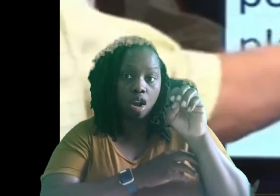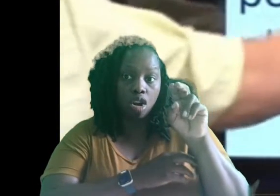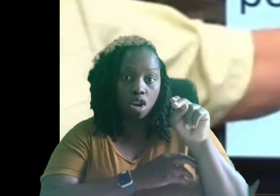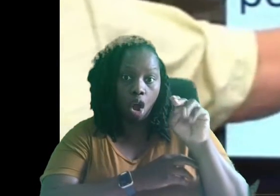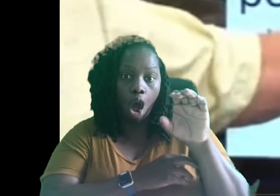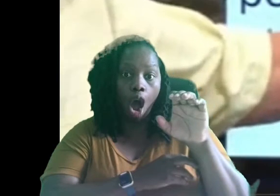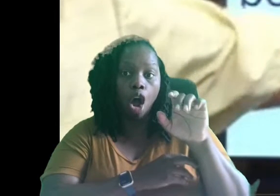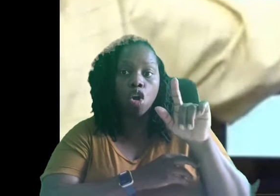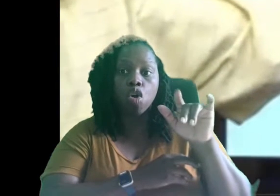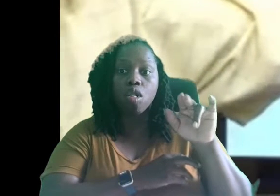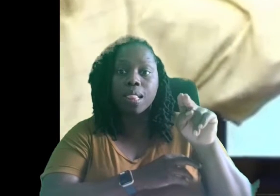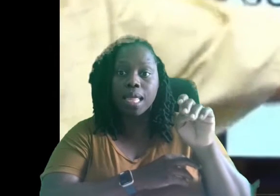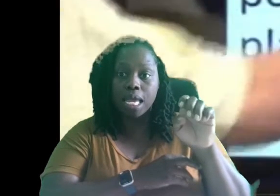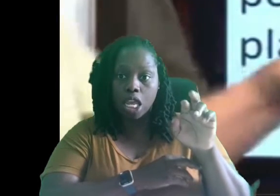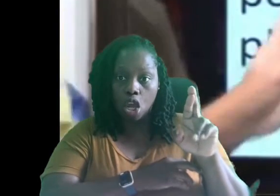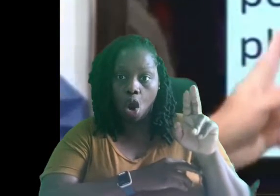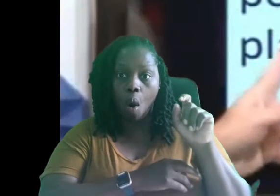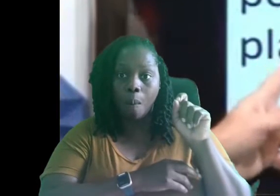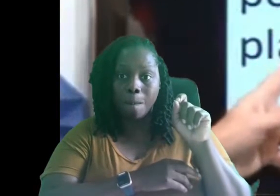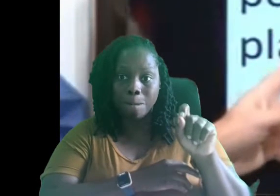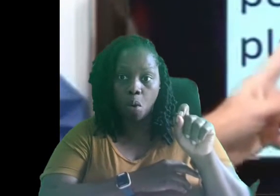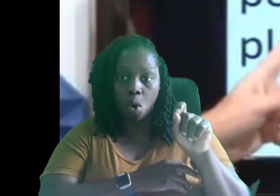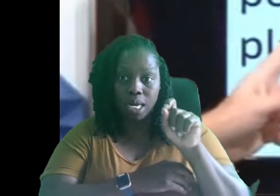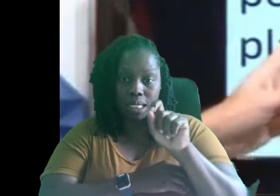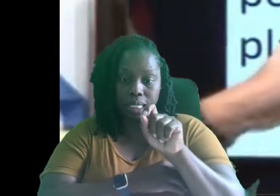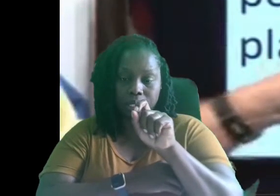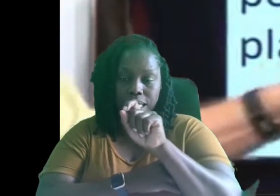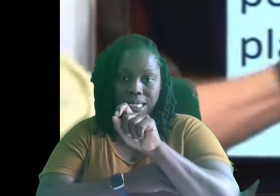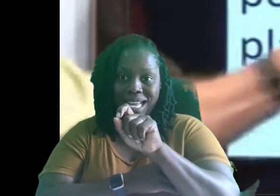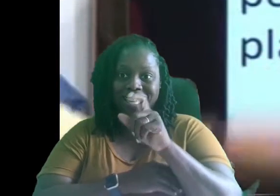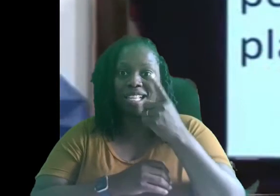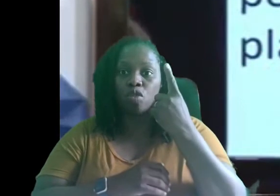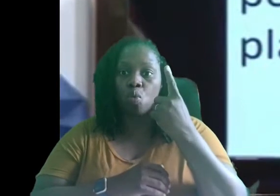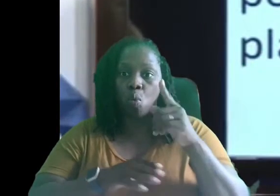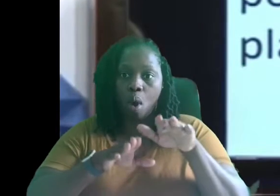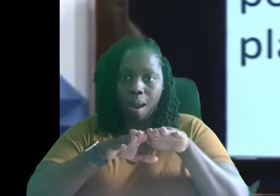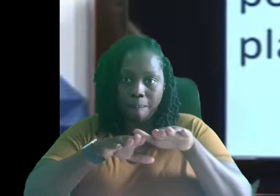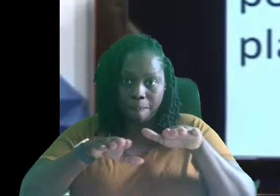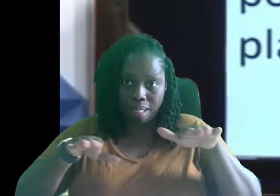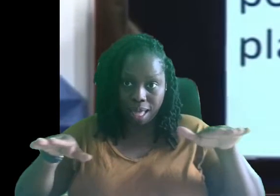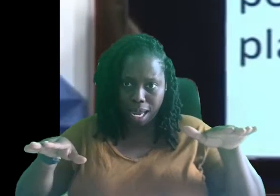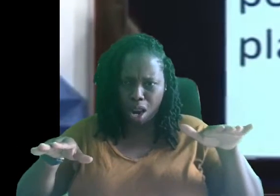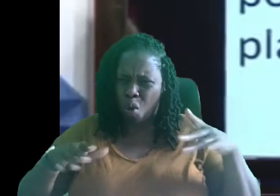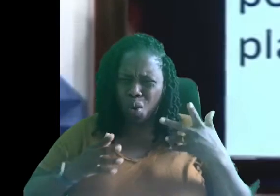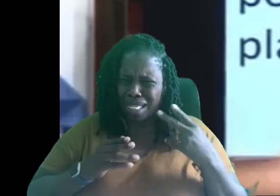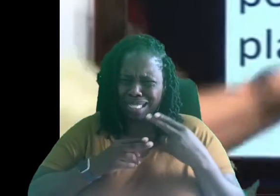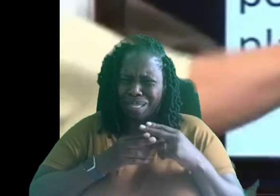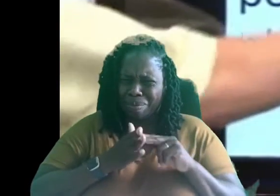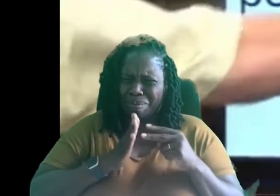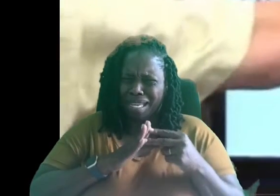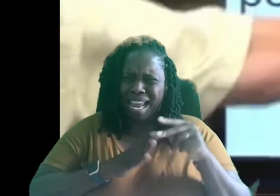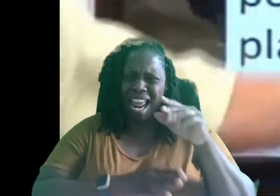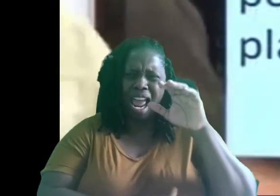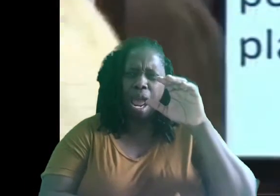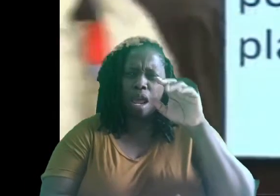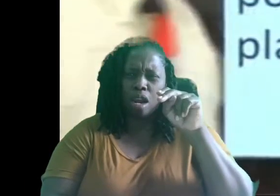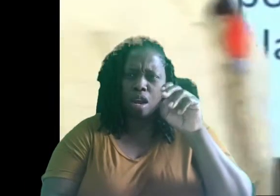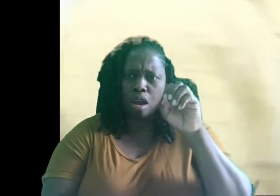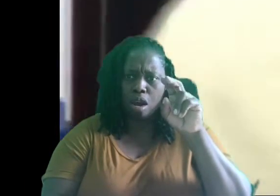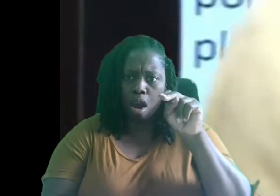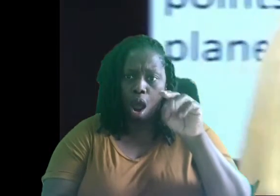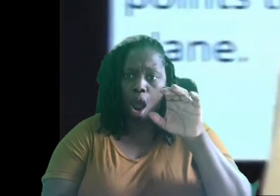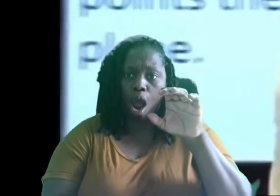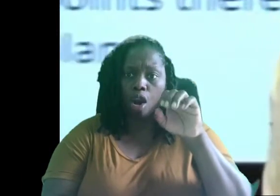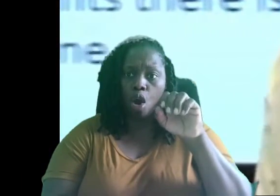any three non-collinear points, there's exactly one plane. What's this